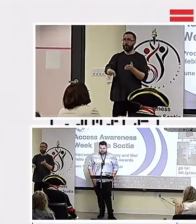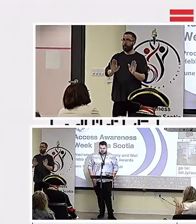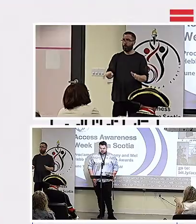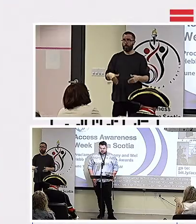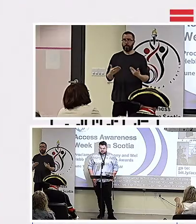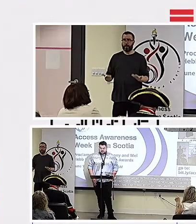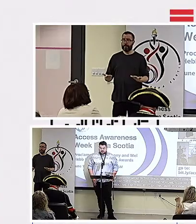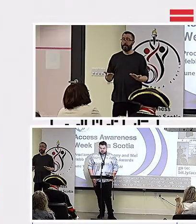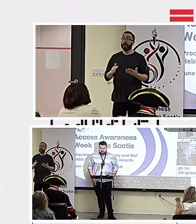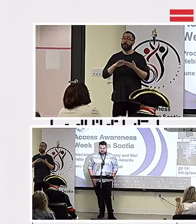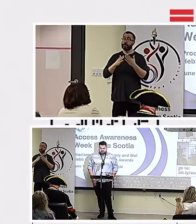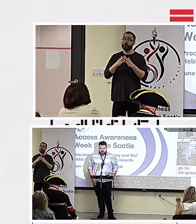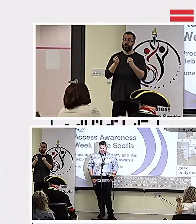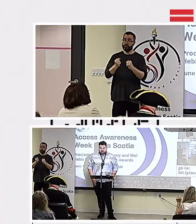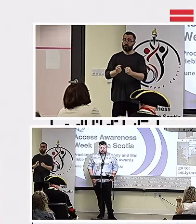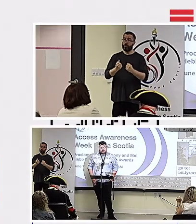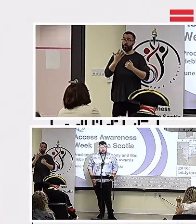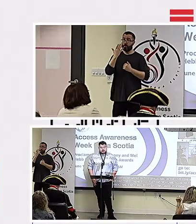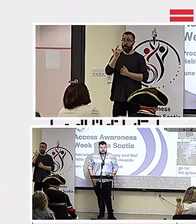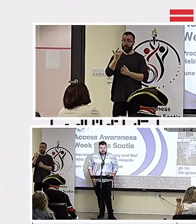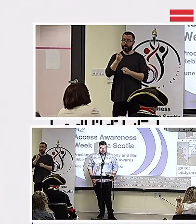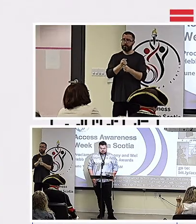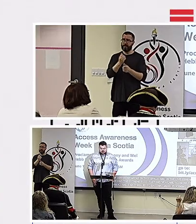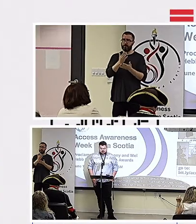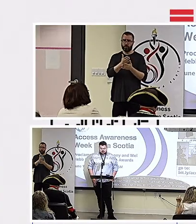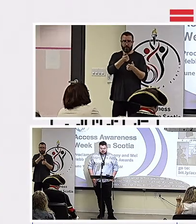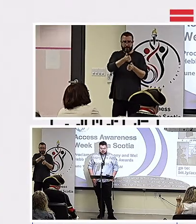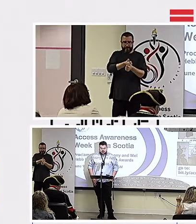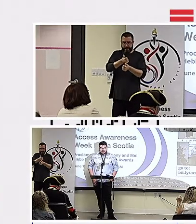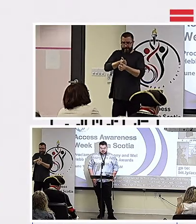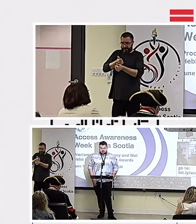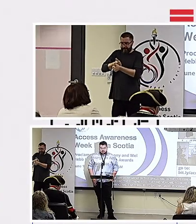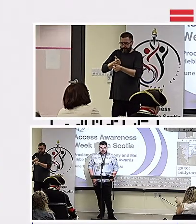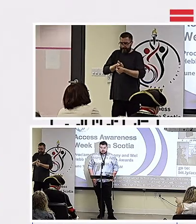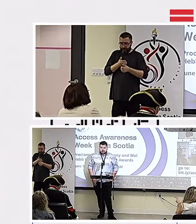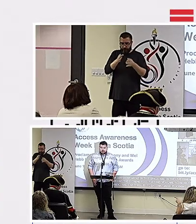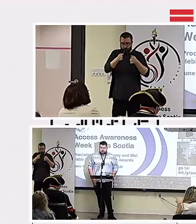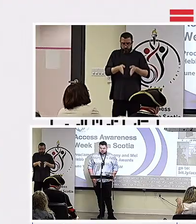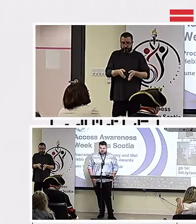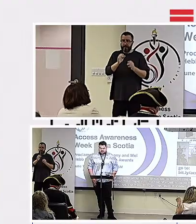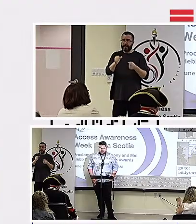of our communities has always depended on ensuring that each person is